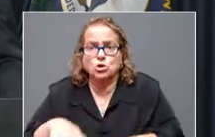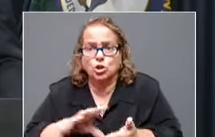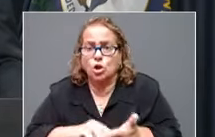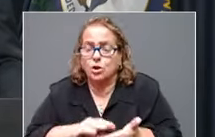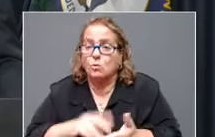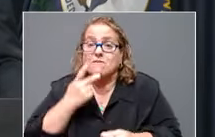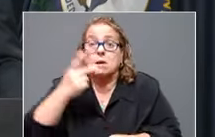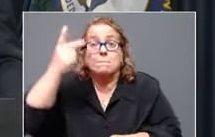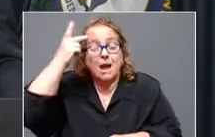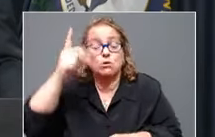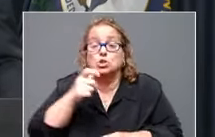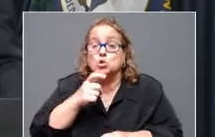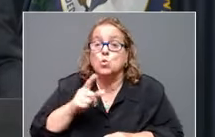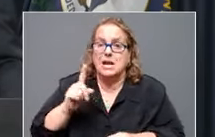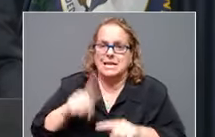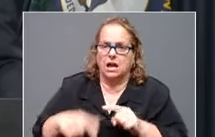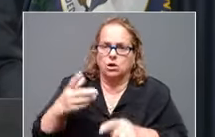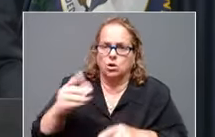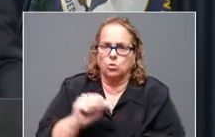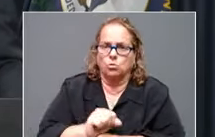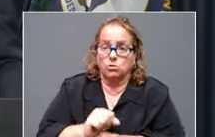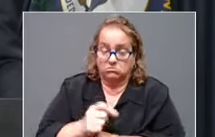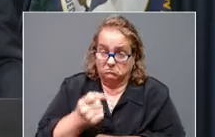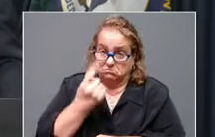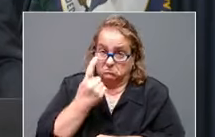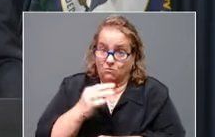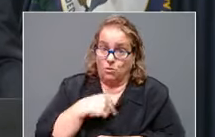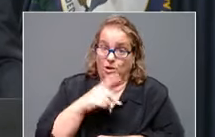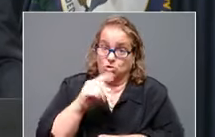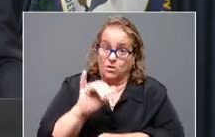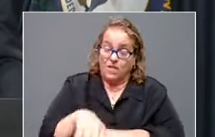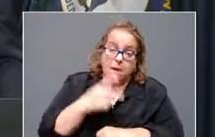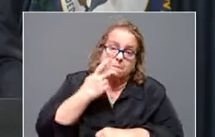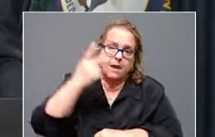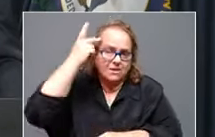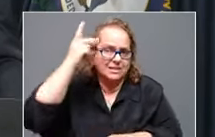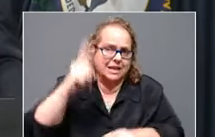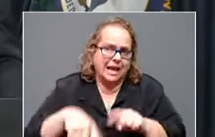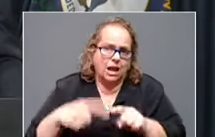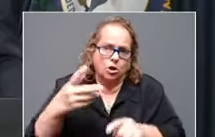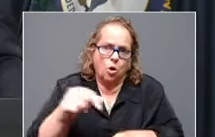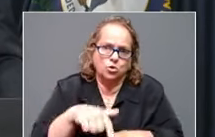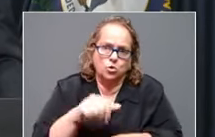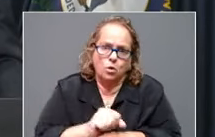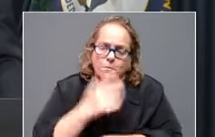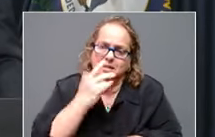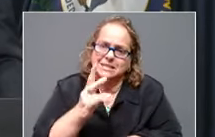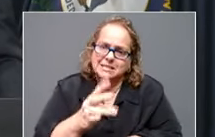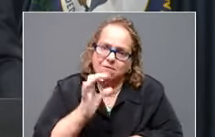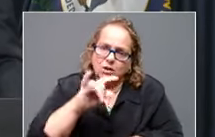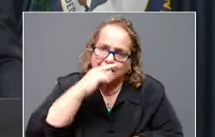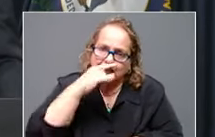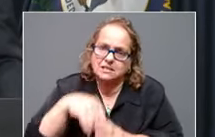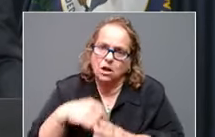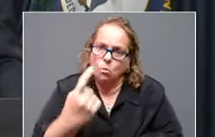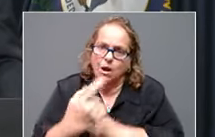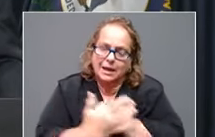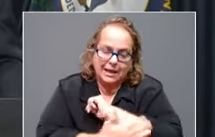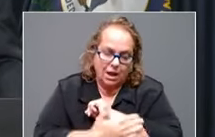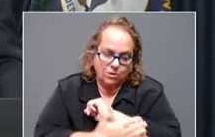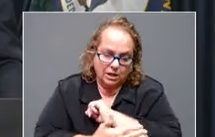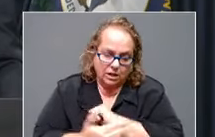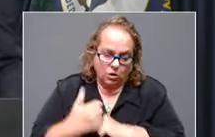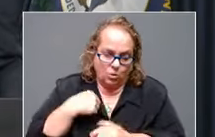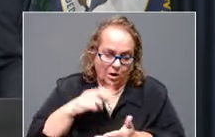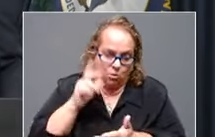right, to protect our children. And I've always told people that I'd treat every Kentucky child like they're mine and treat every family